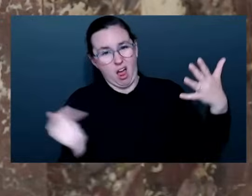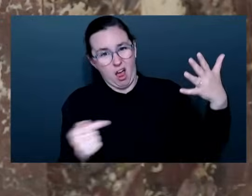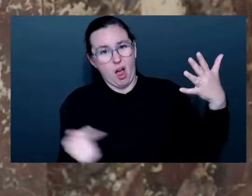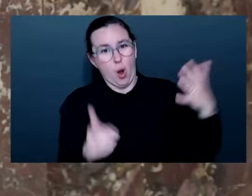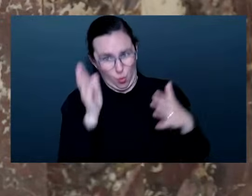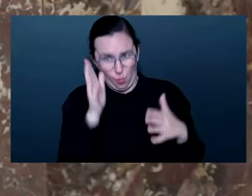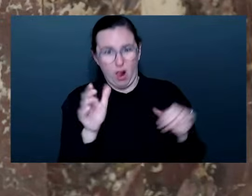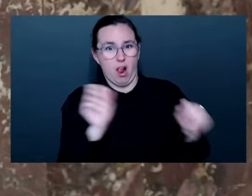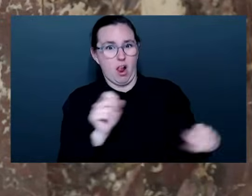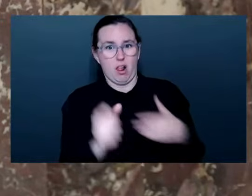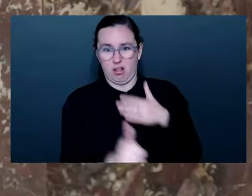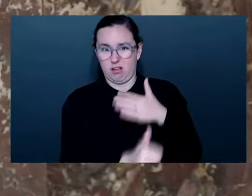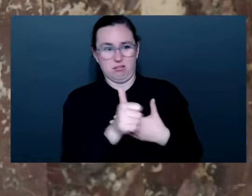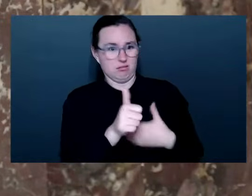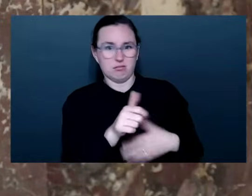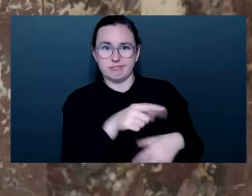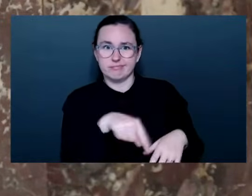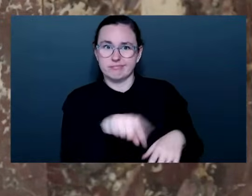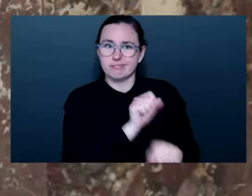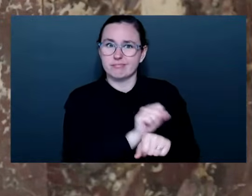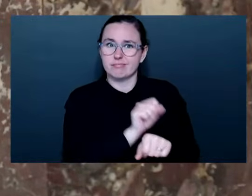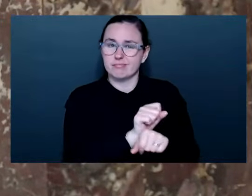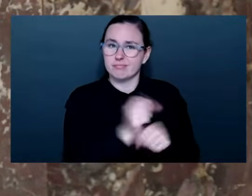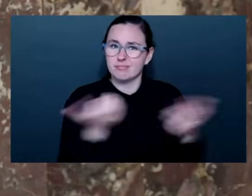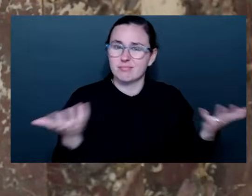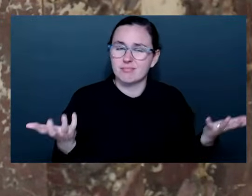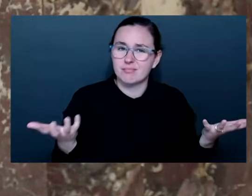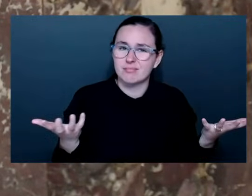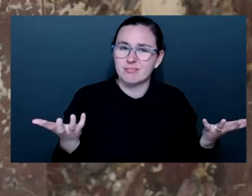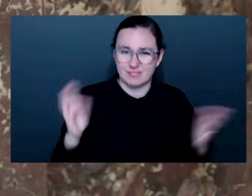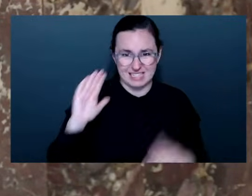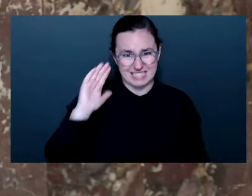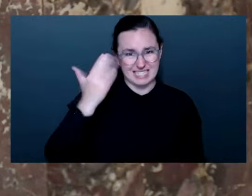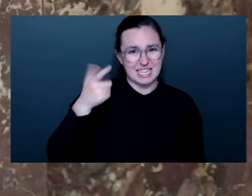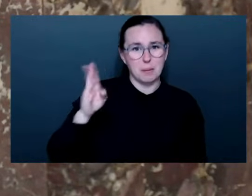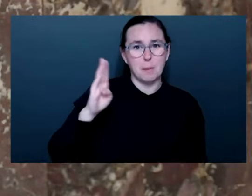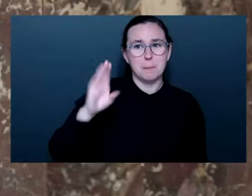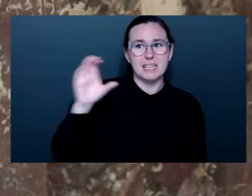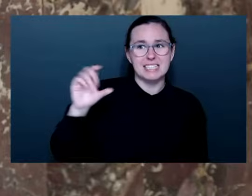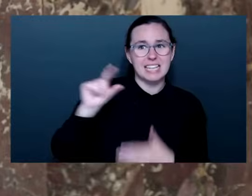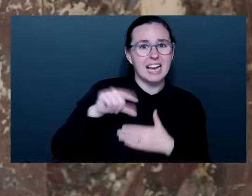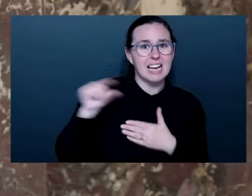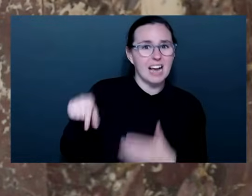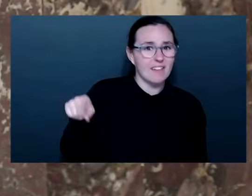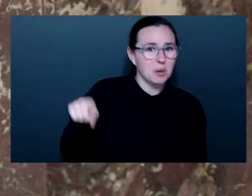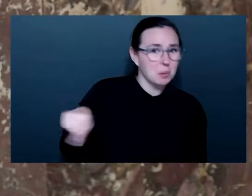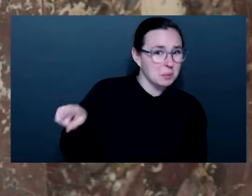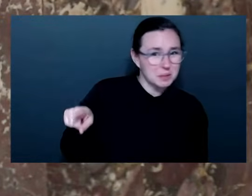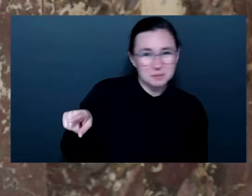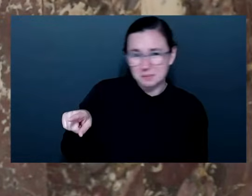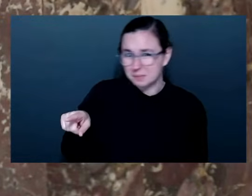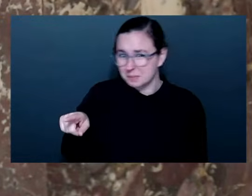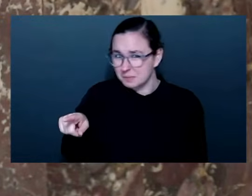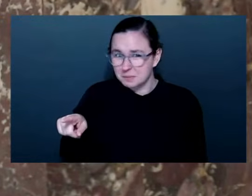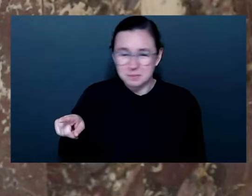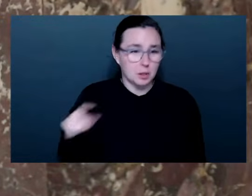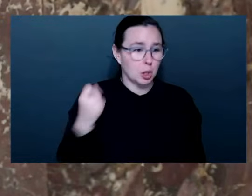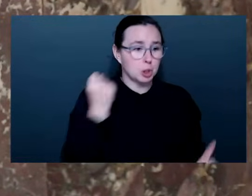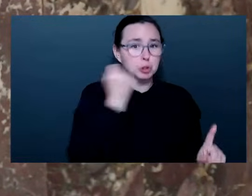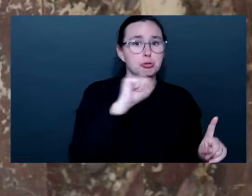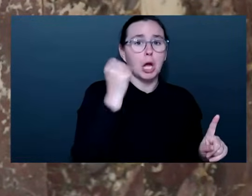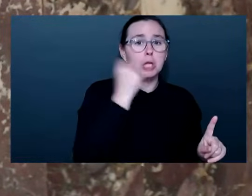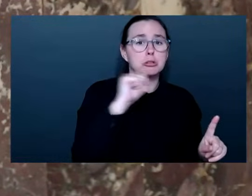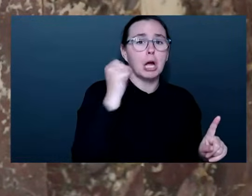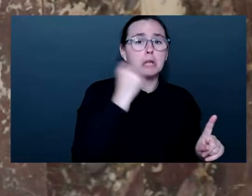government's bottom line. Is this government counting on payroll savings from striking workers to bring down their record deficit, Mr. Speaker?